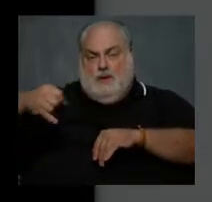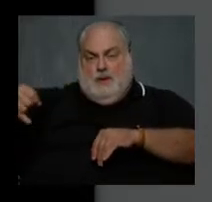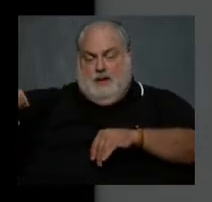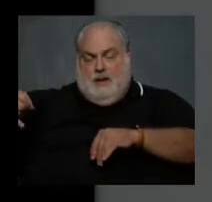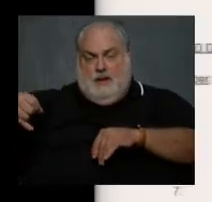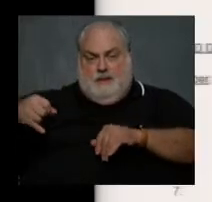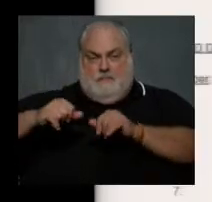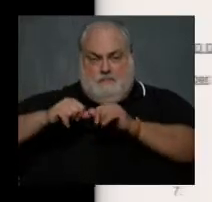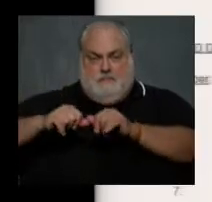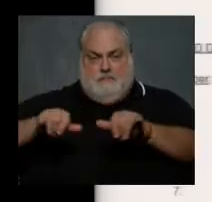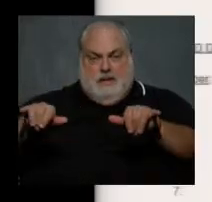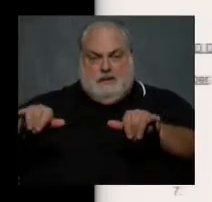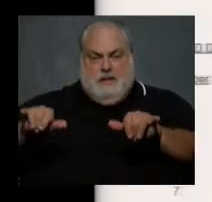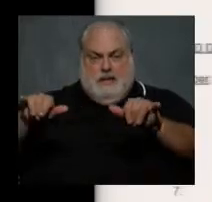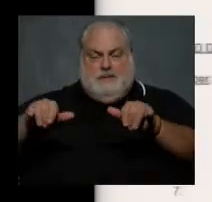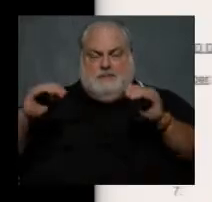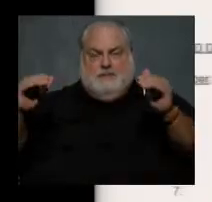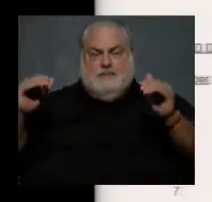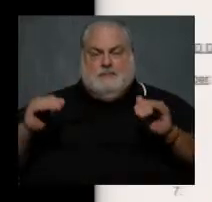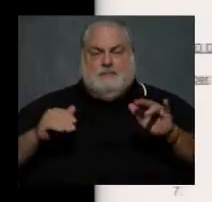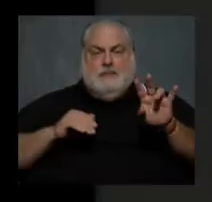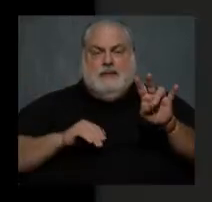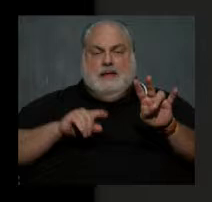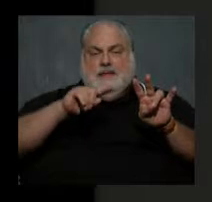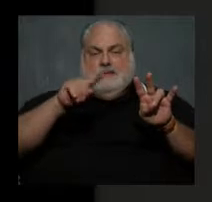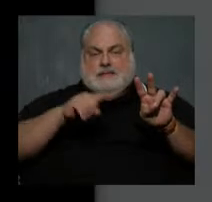Item number 7, file number